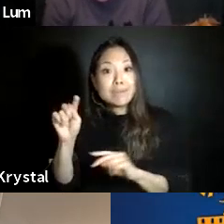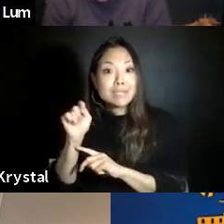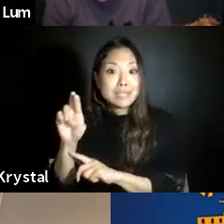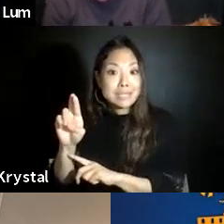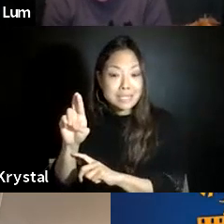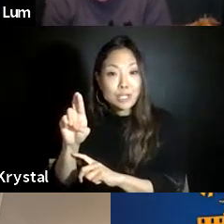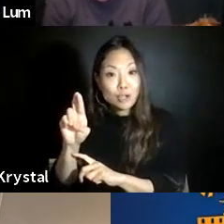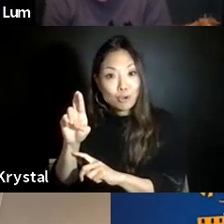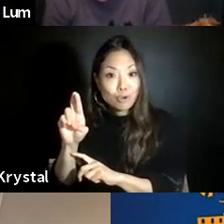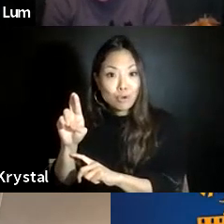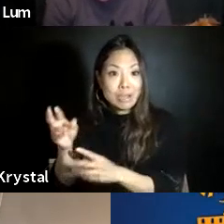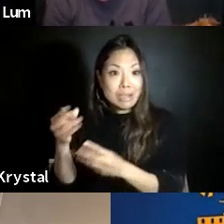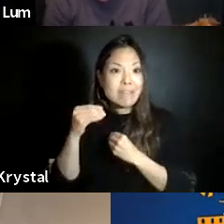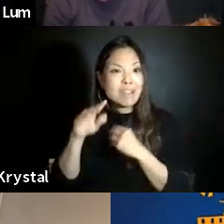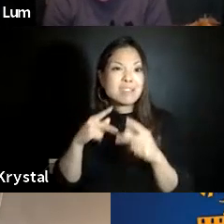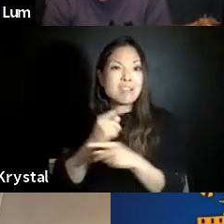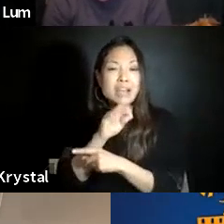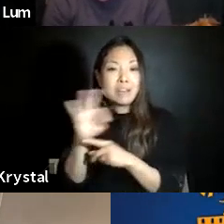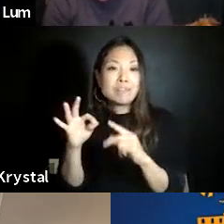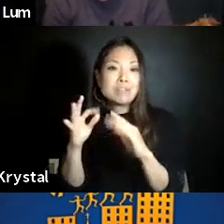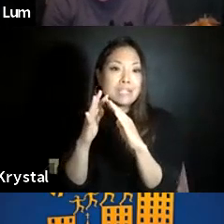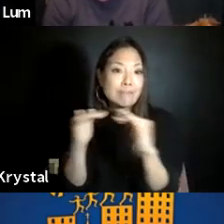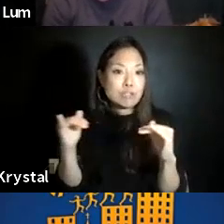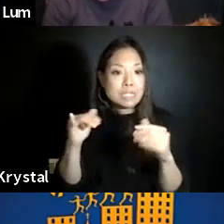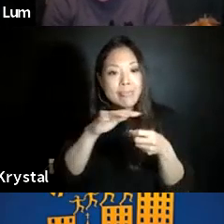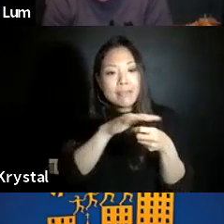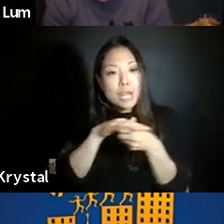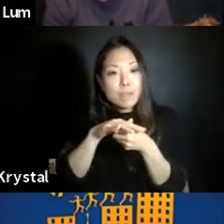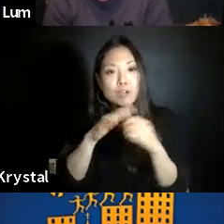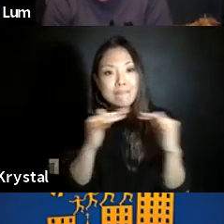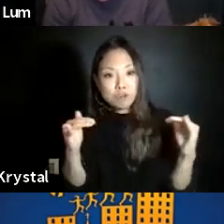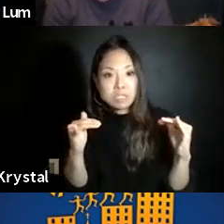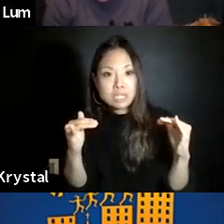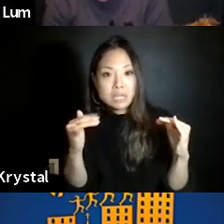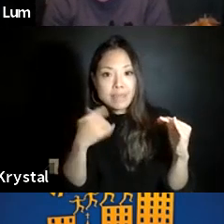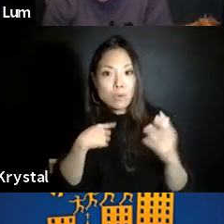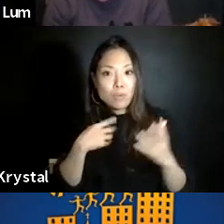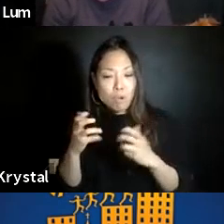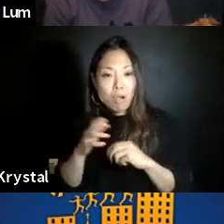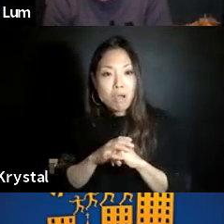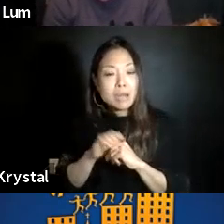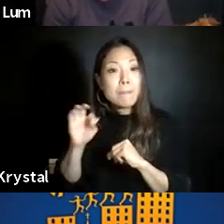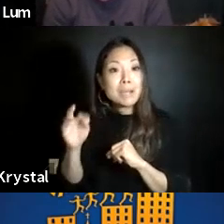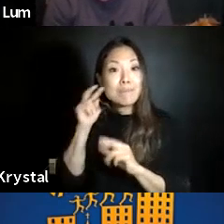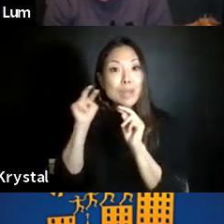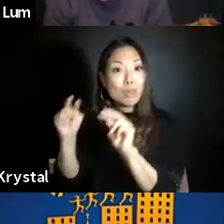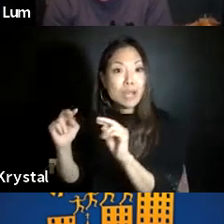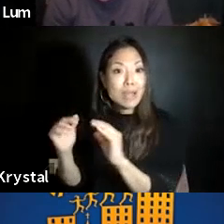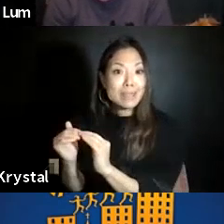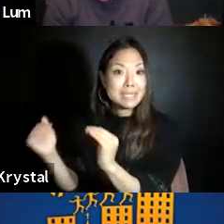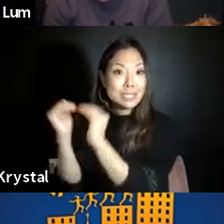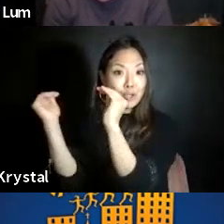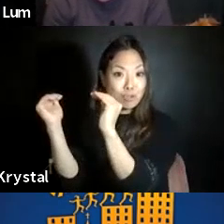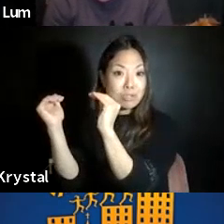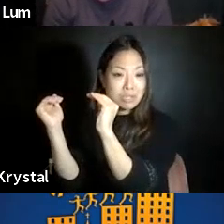neighborhood diversity that people are looking for. Mm-hmm. But if we look at the tiers themselves, everybody in a